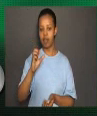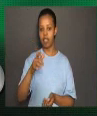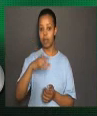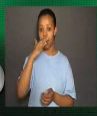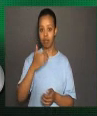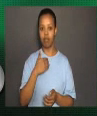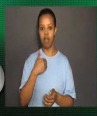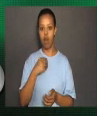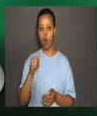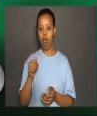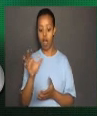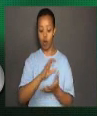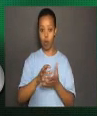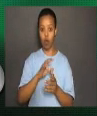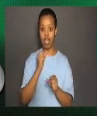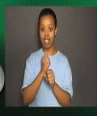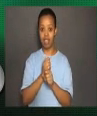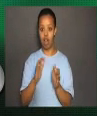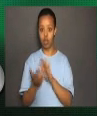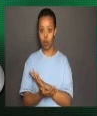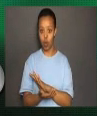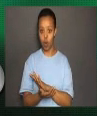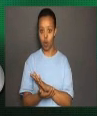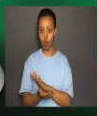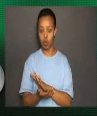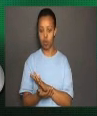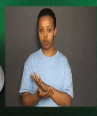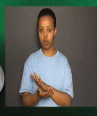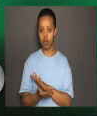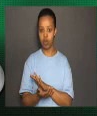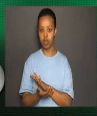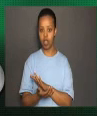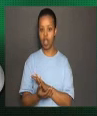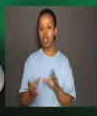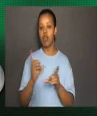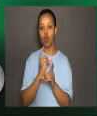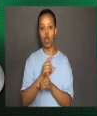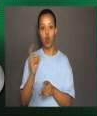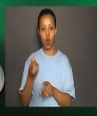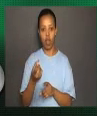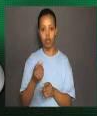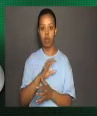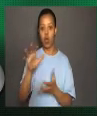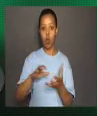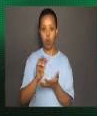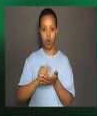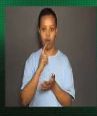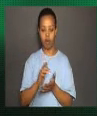which means that it derives from an aromatic organic compound.